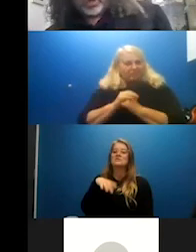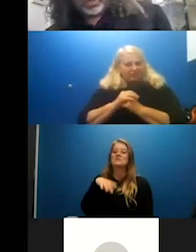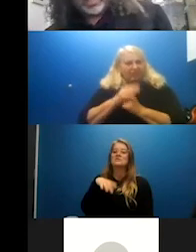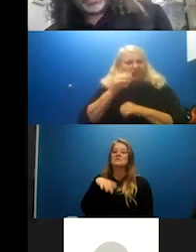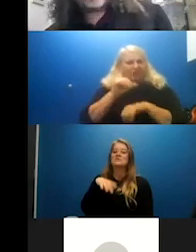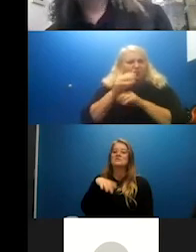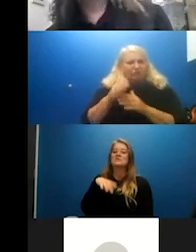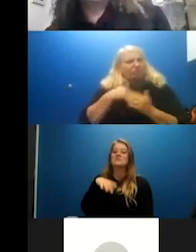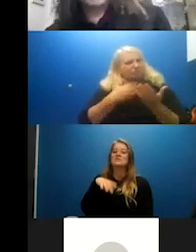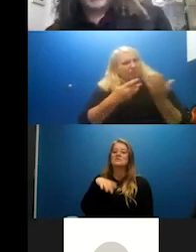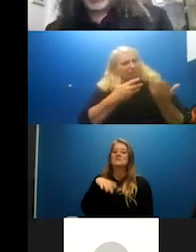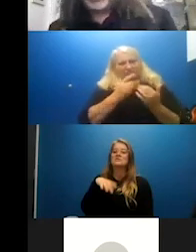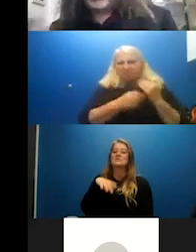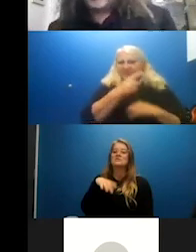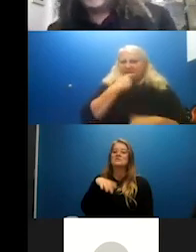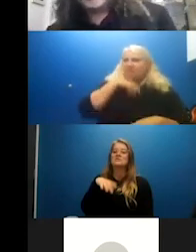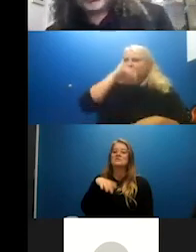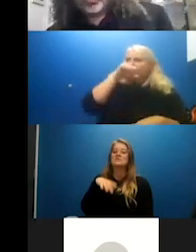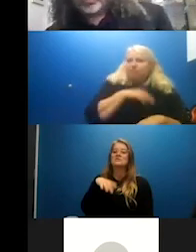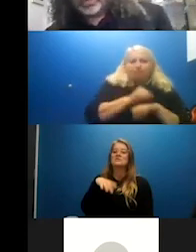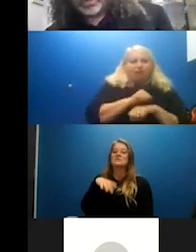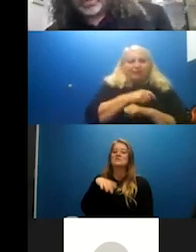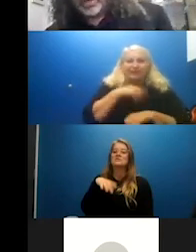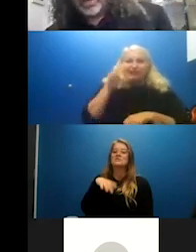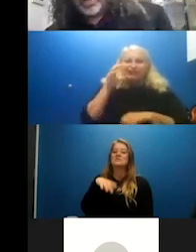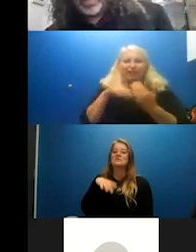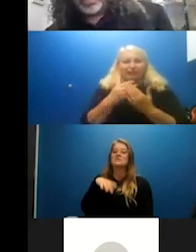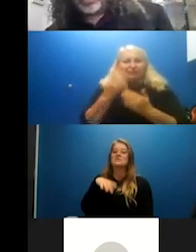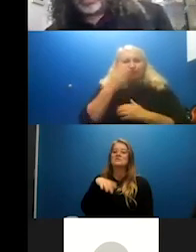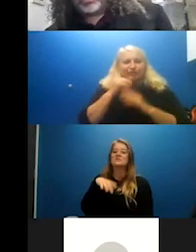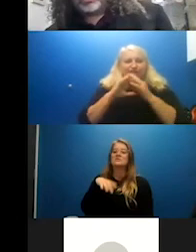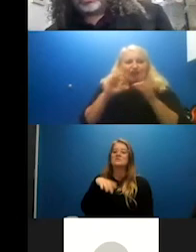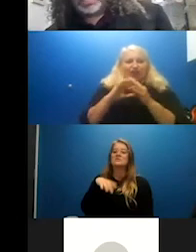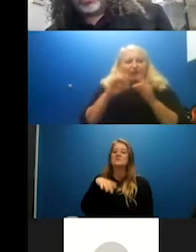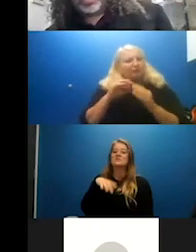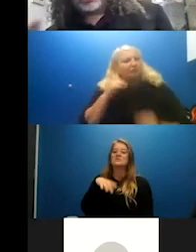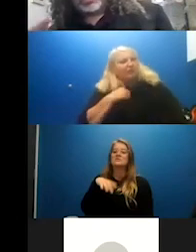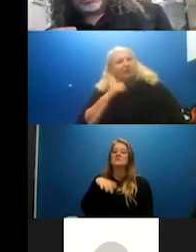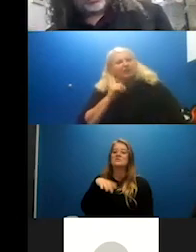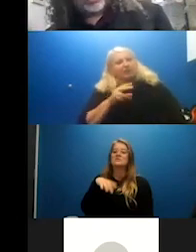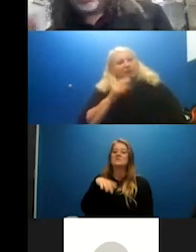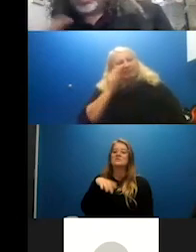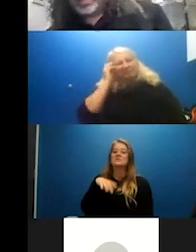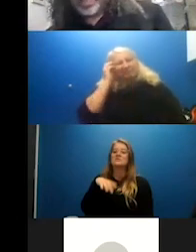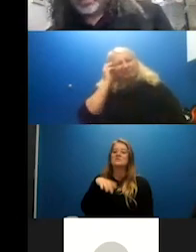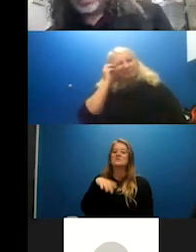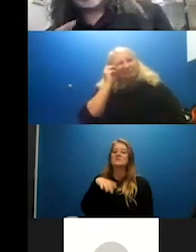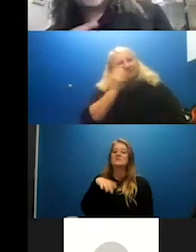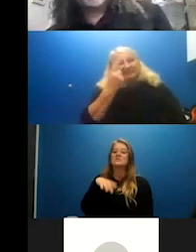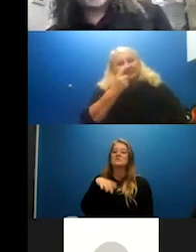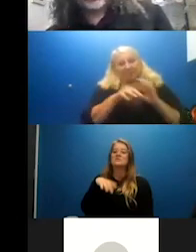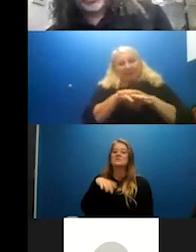often work say, oh, I love my job because I hear all these stories. And I think now someone outside of the family